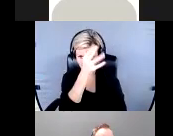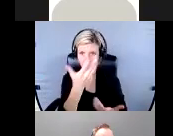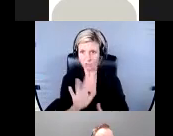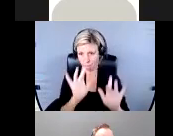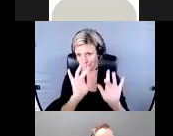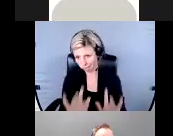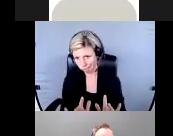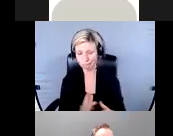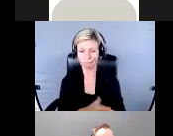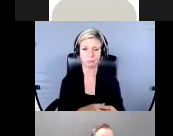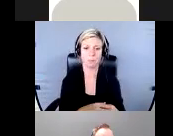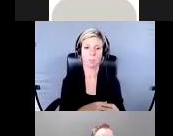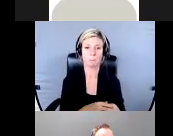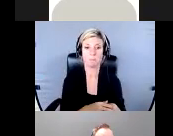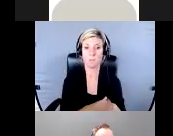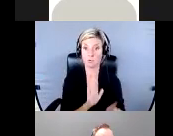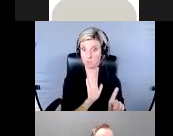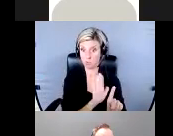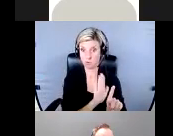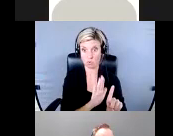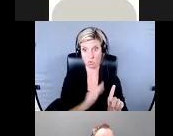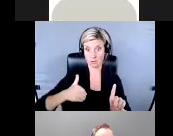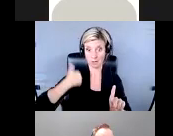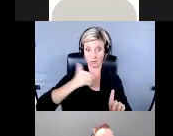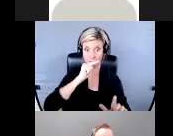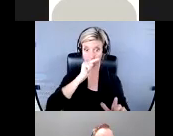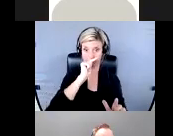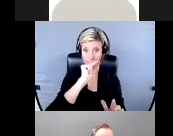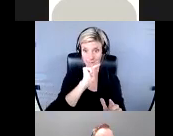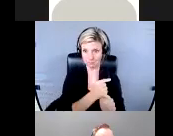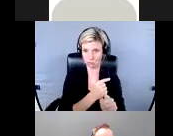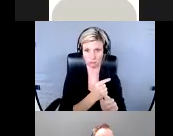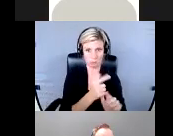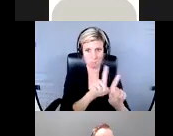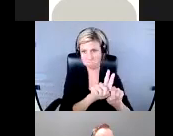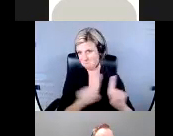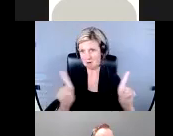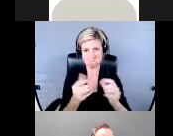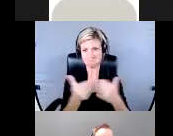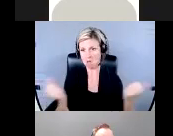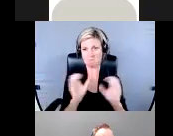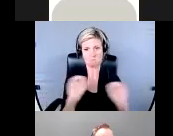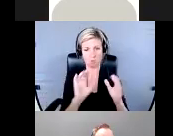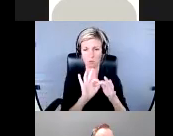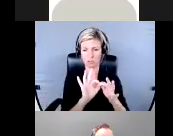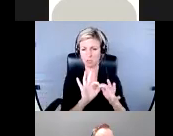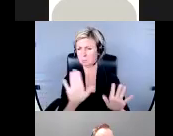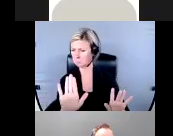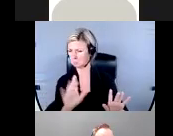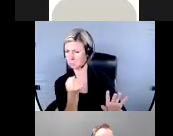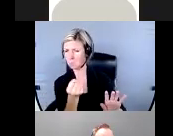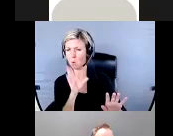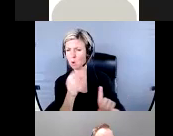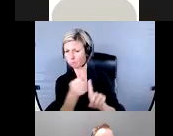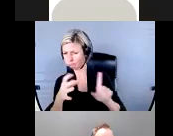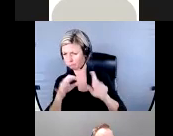sister, she had split from a long time ago. And I'll tell you why in a minute. So she wanted to bring her children